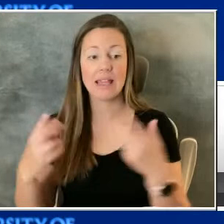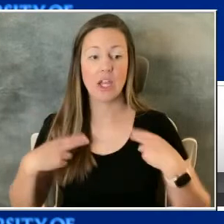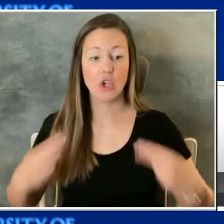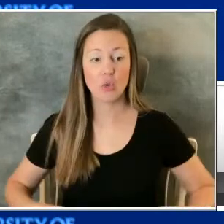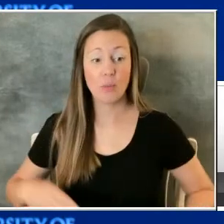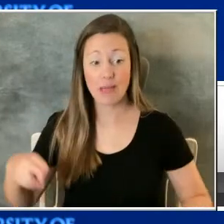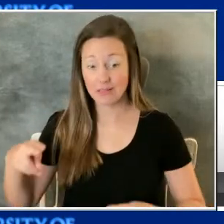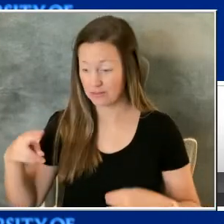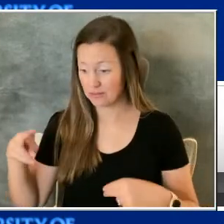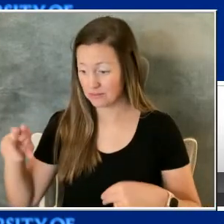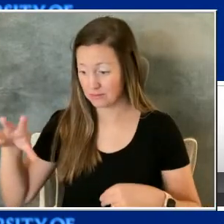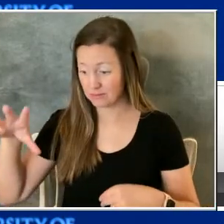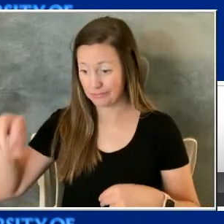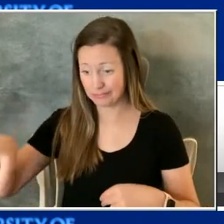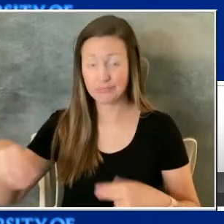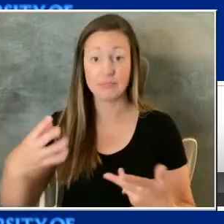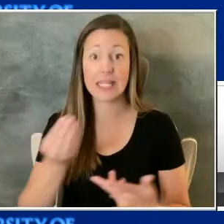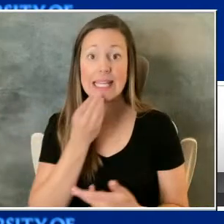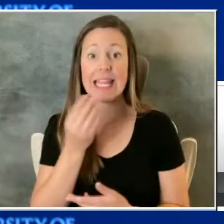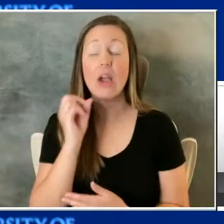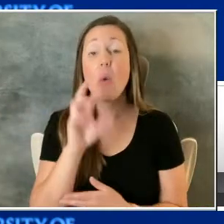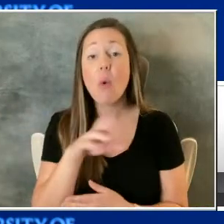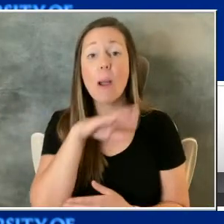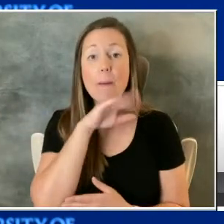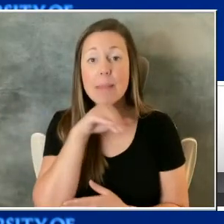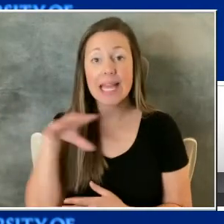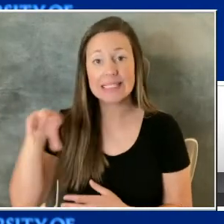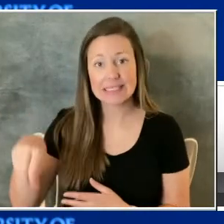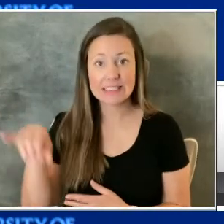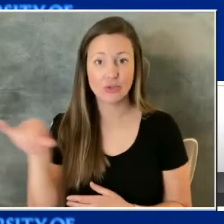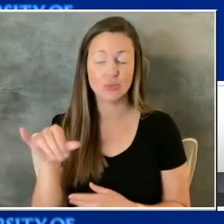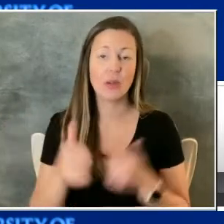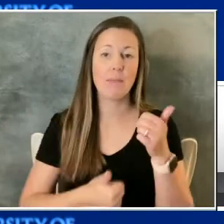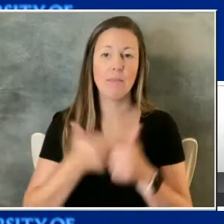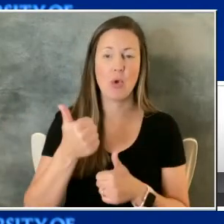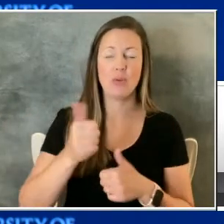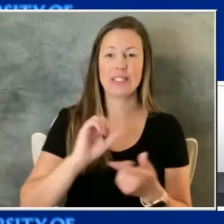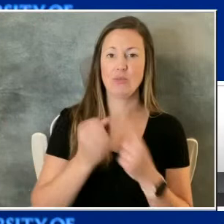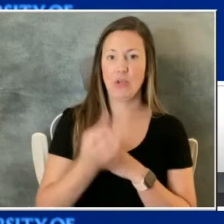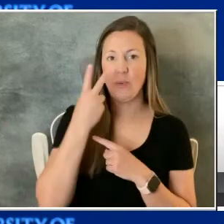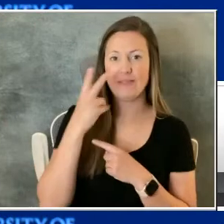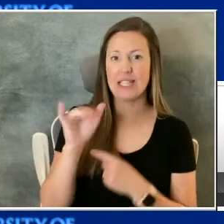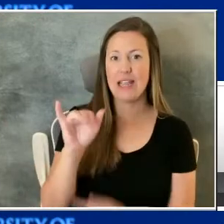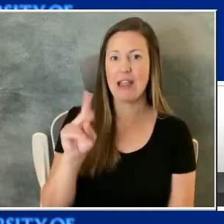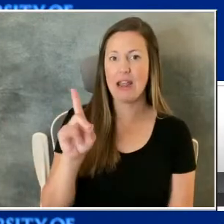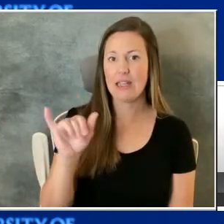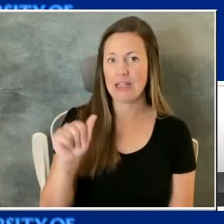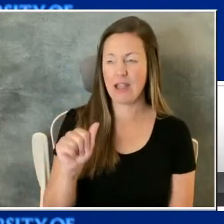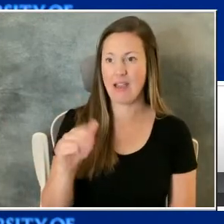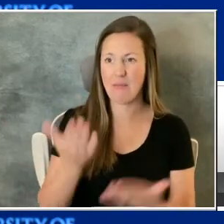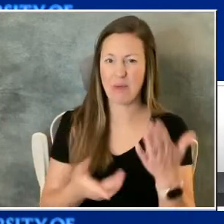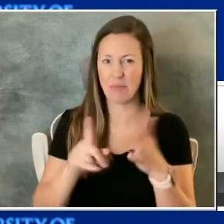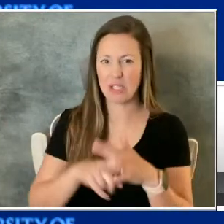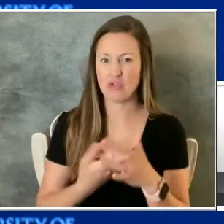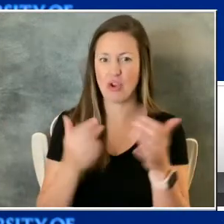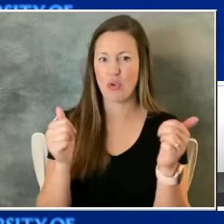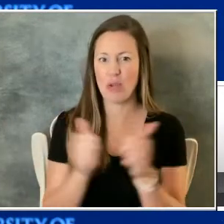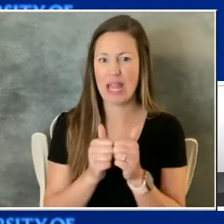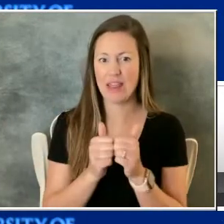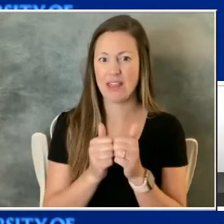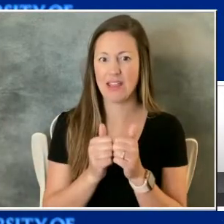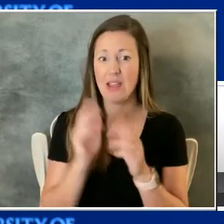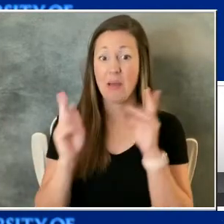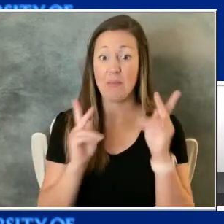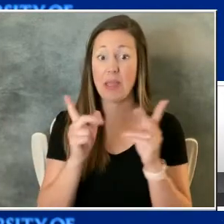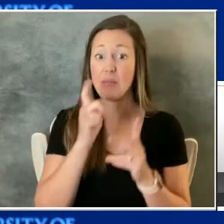of the cases that we have seen in India have probably been started by people who were breeding pigs and caught